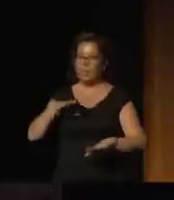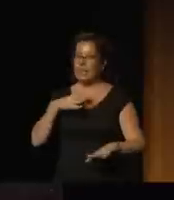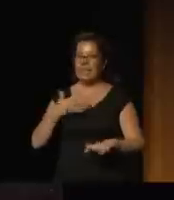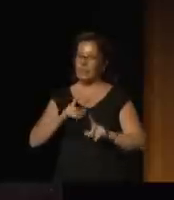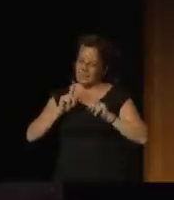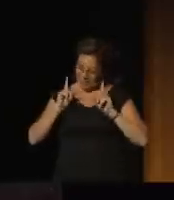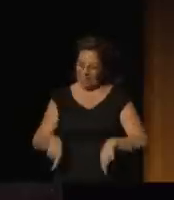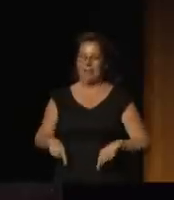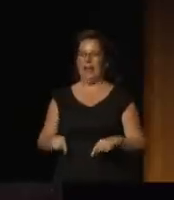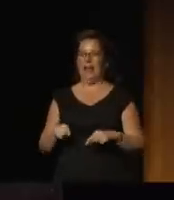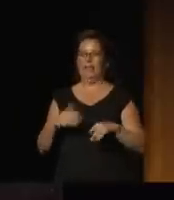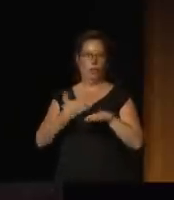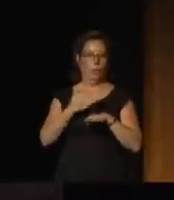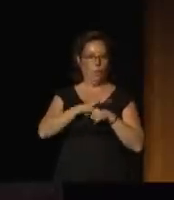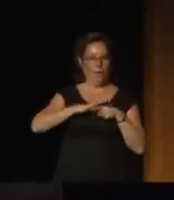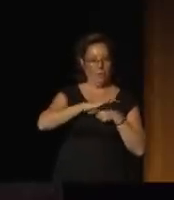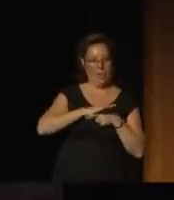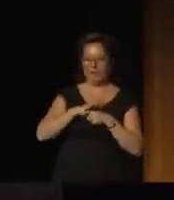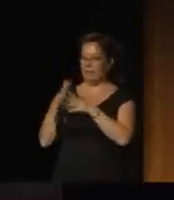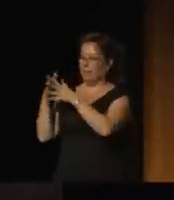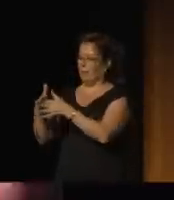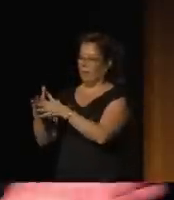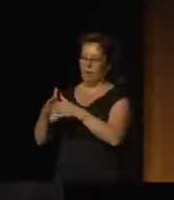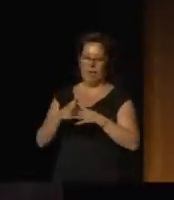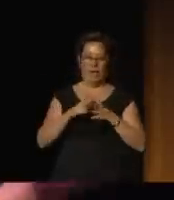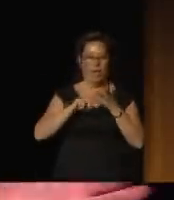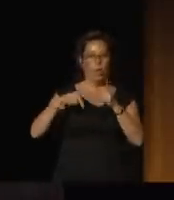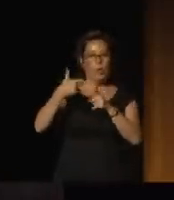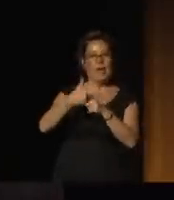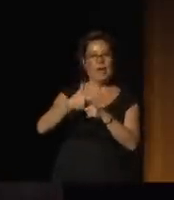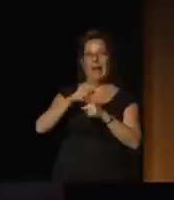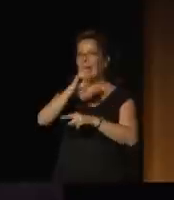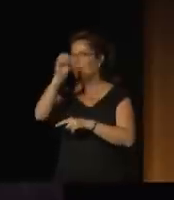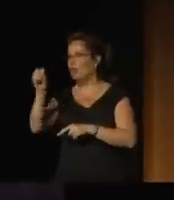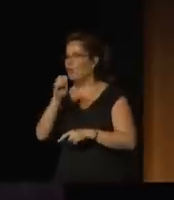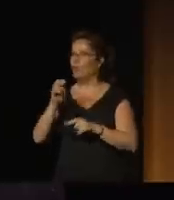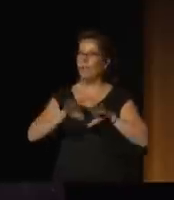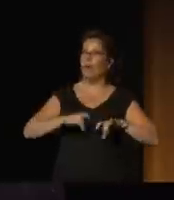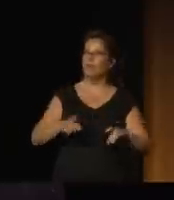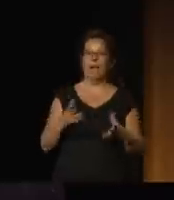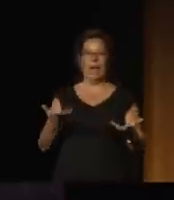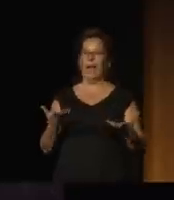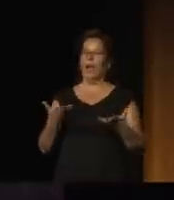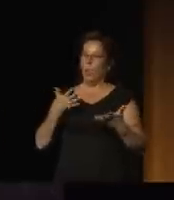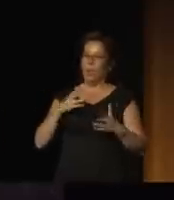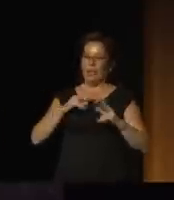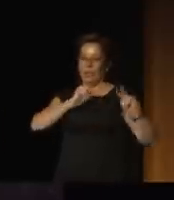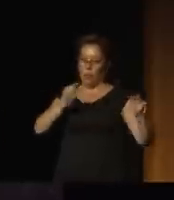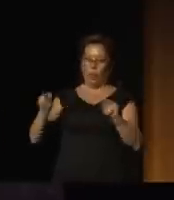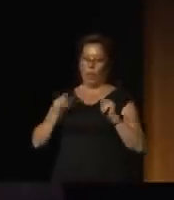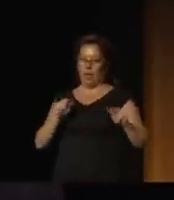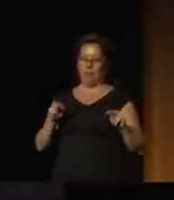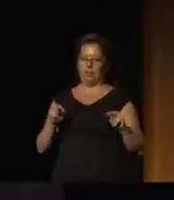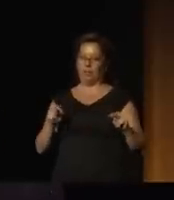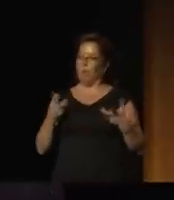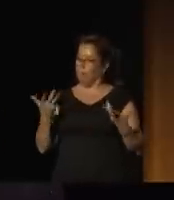for sort of workplaces in the US, Australia, UK, parts of Europe, I mean, these are questions that we need to be having right now. So yes,